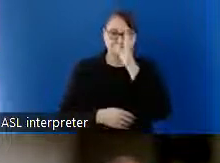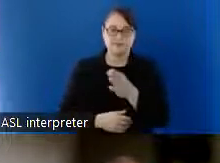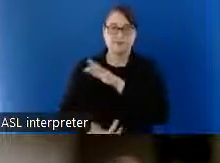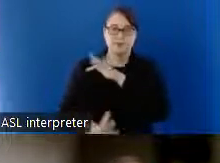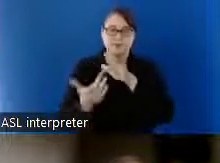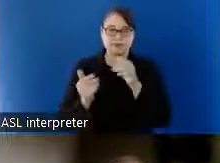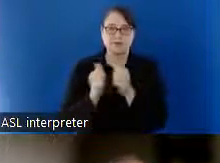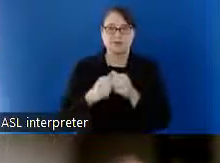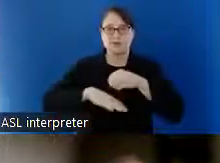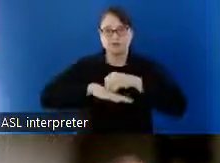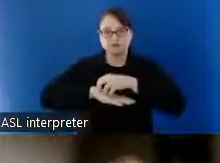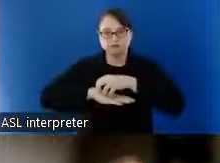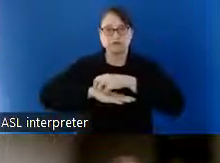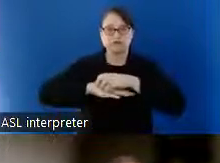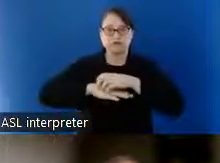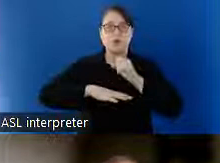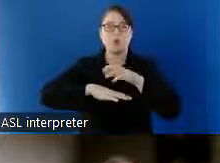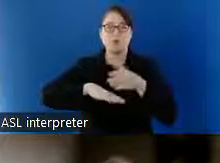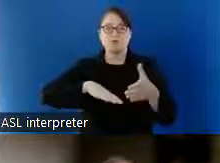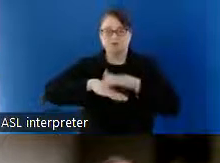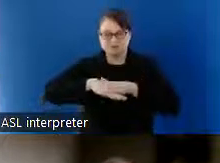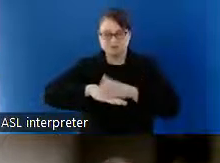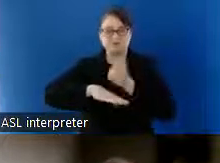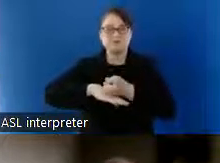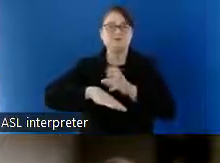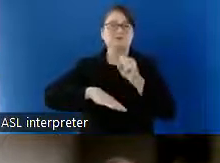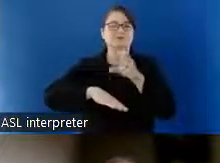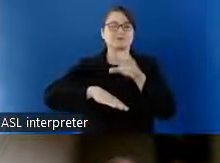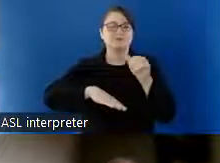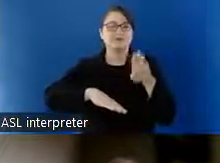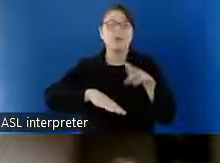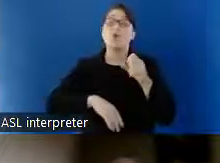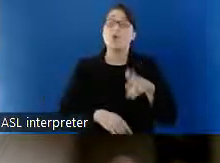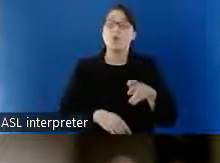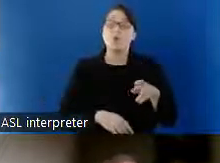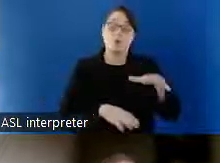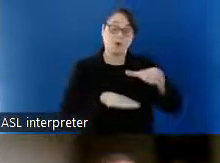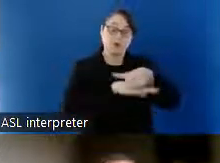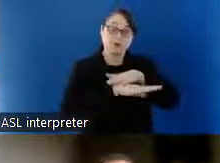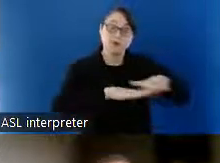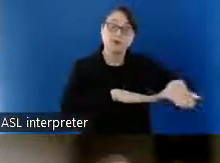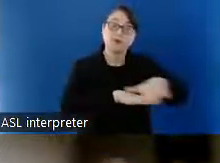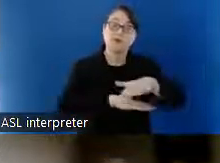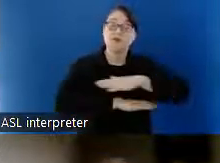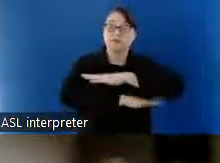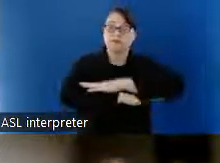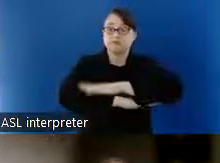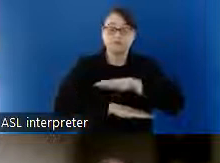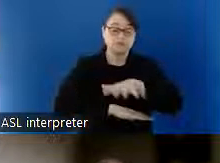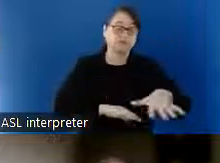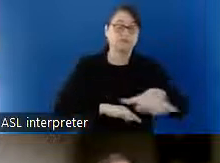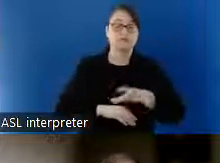or scabs, contact with objects, fabrics, and surfaces that have been used by somebody with monkeypox. And this is